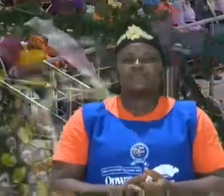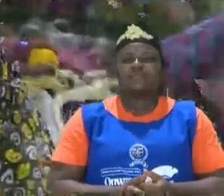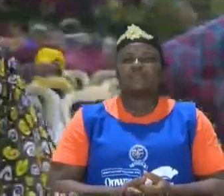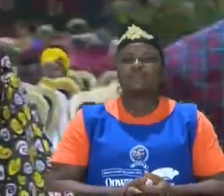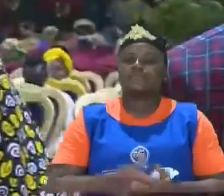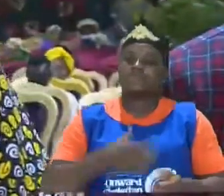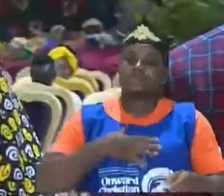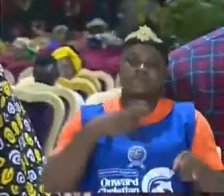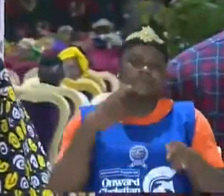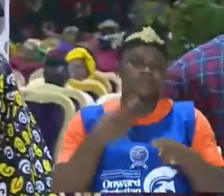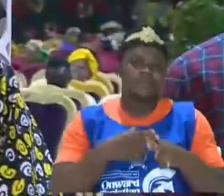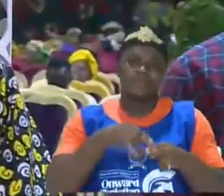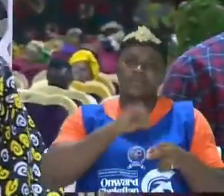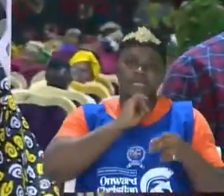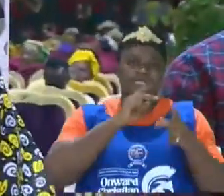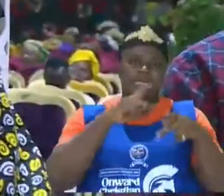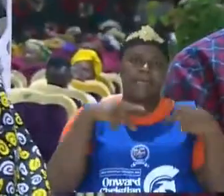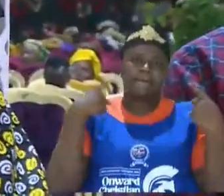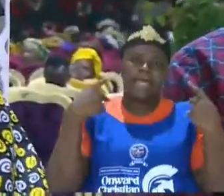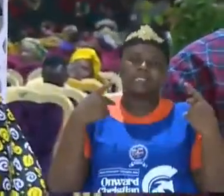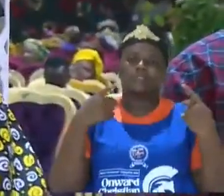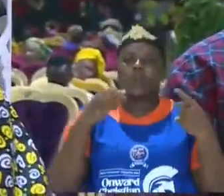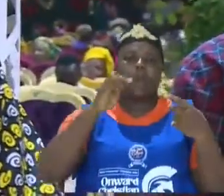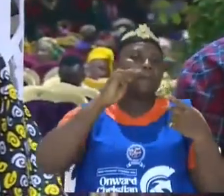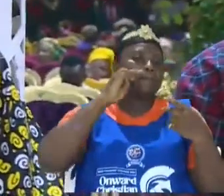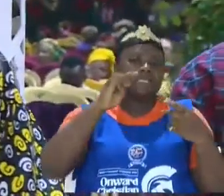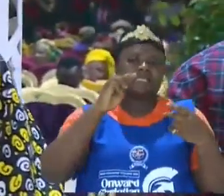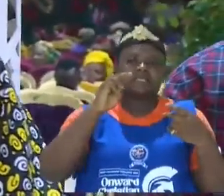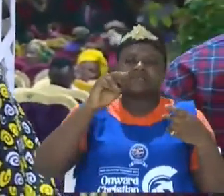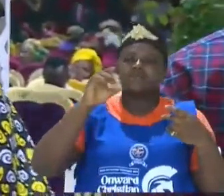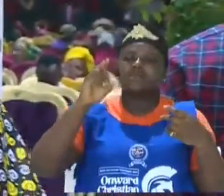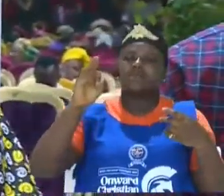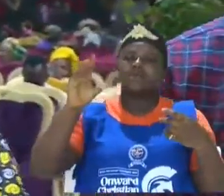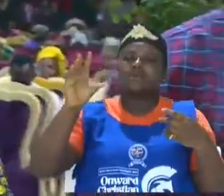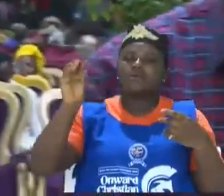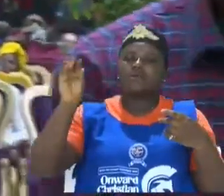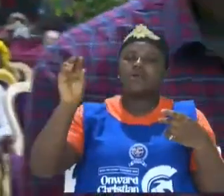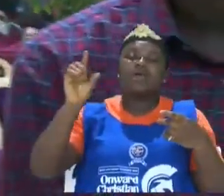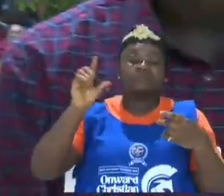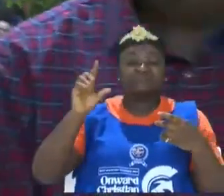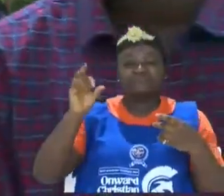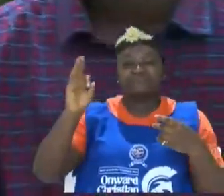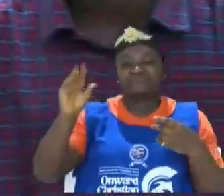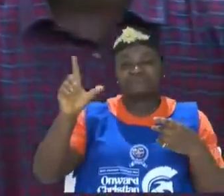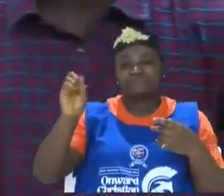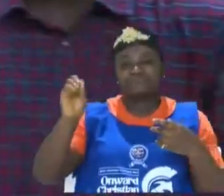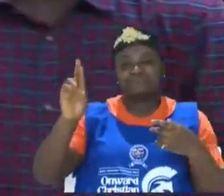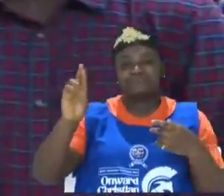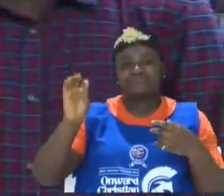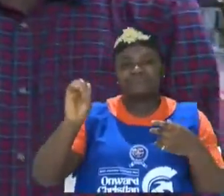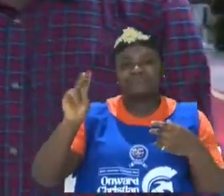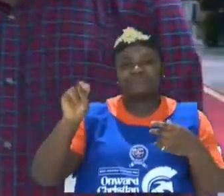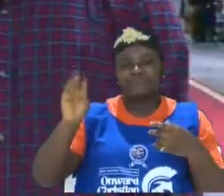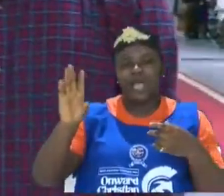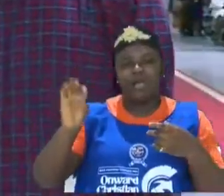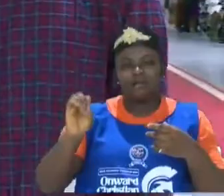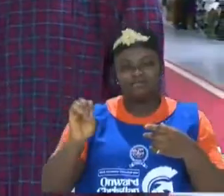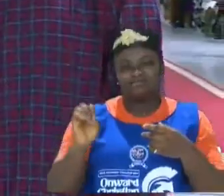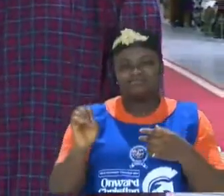My name is Pastor Mrs. Florence Anthony Erins, and I'm here with my son, David Osakpolo Anthony